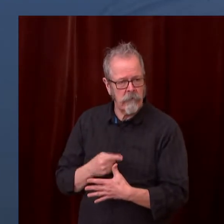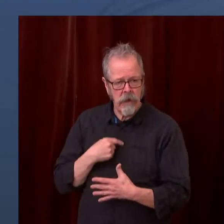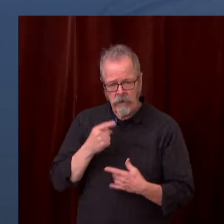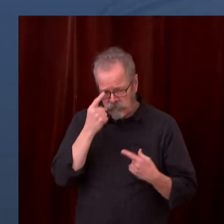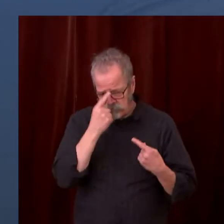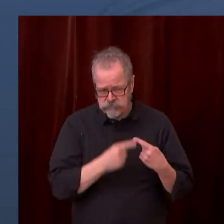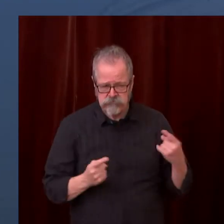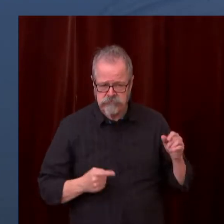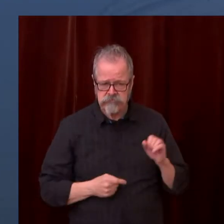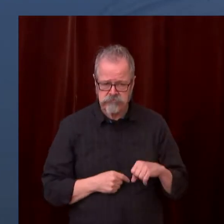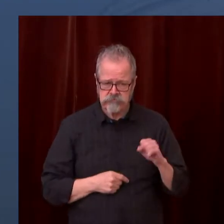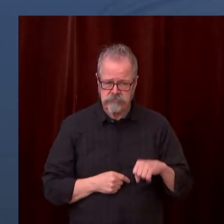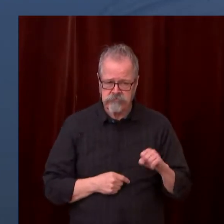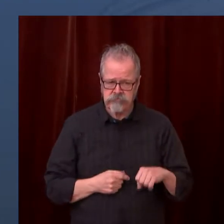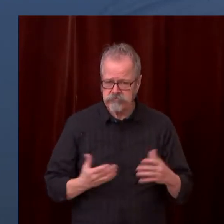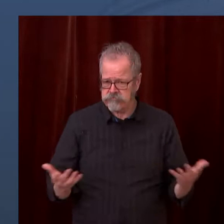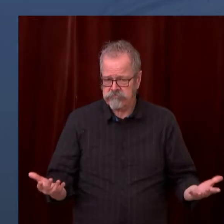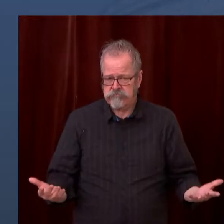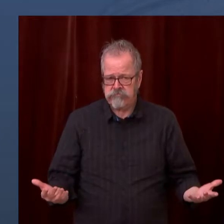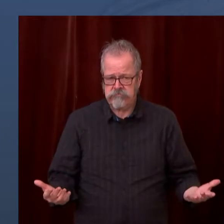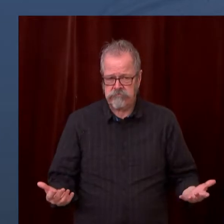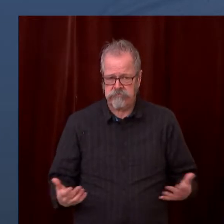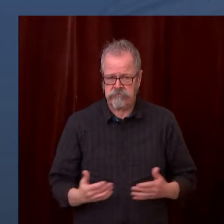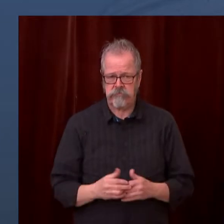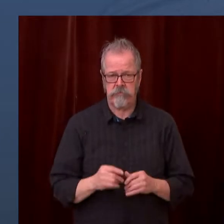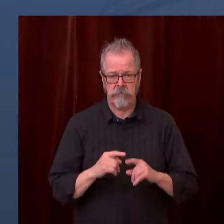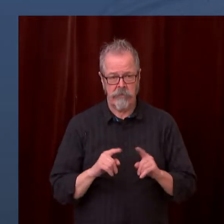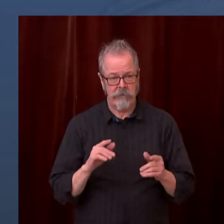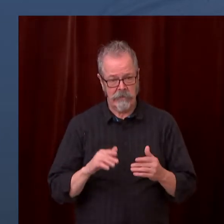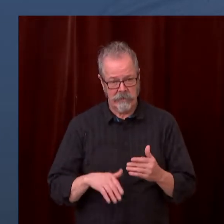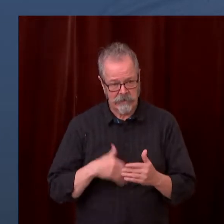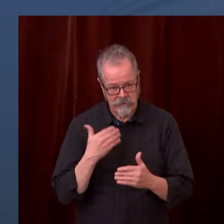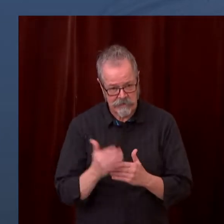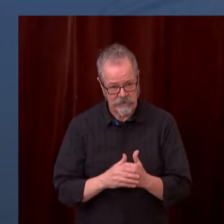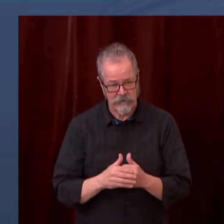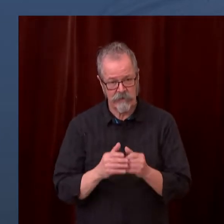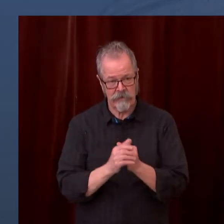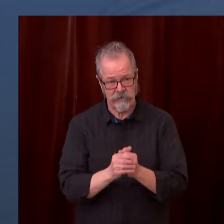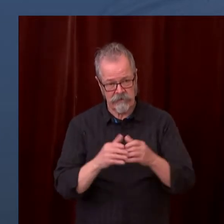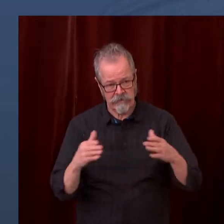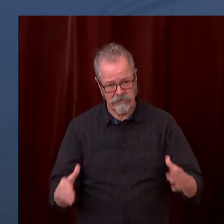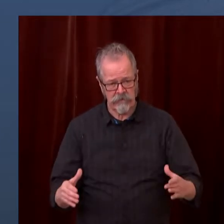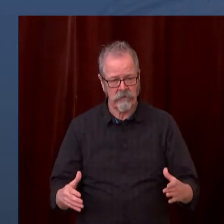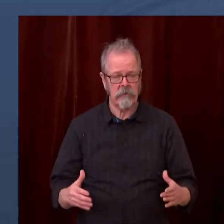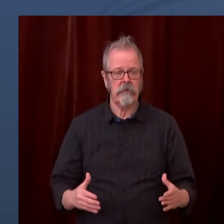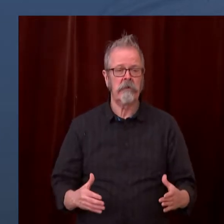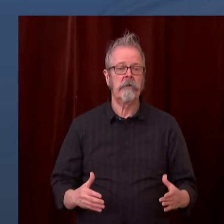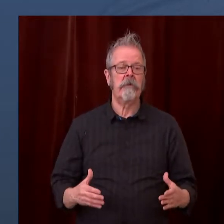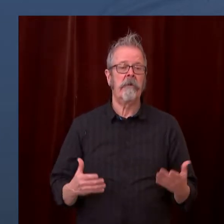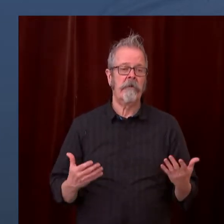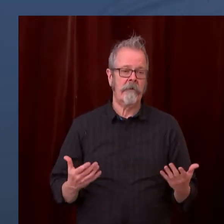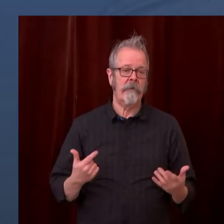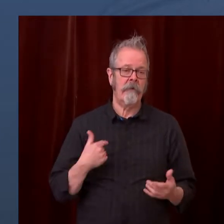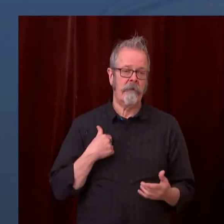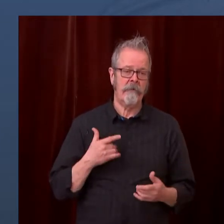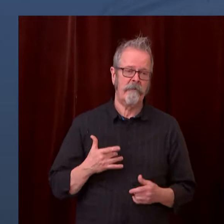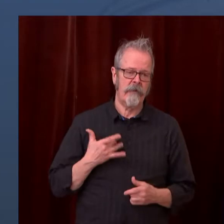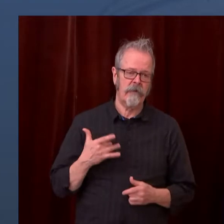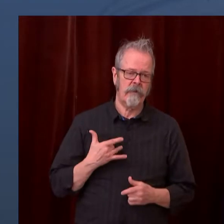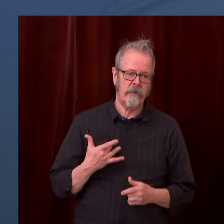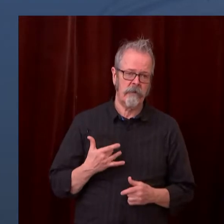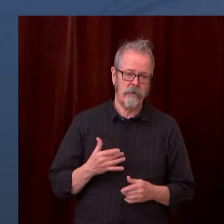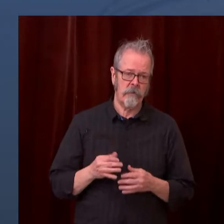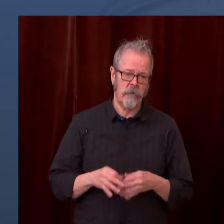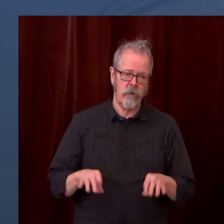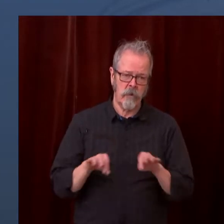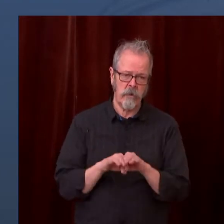did move towards the next tranche, that we would have the same level of respect for agriculture workers and grocery store clerks and bus